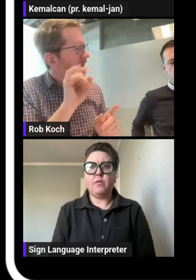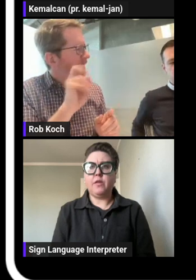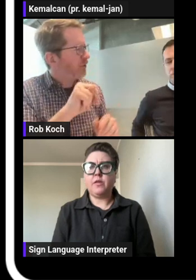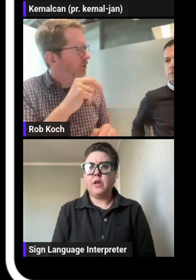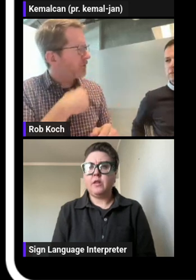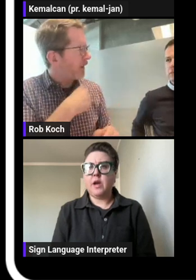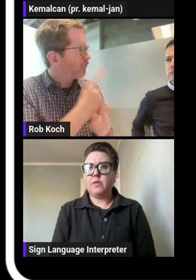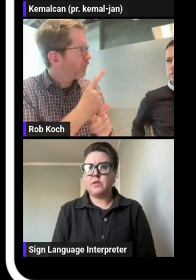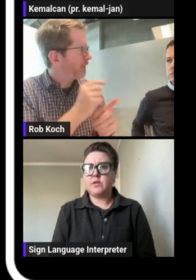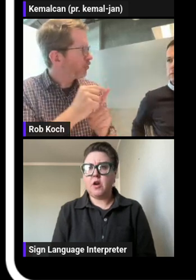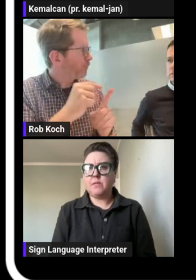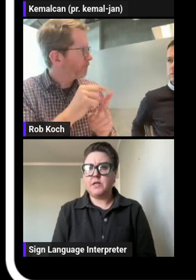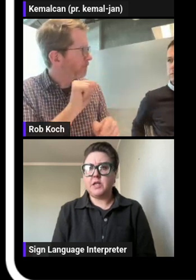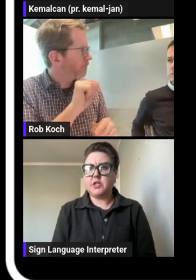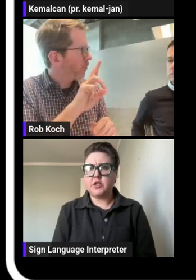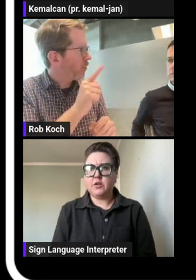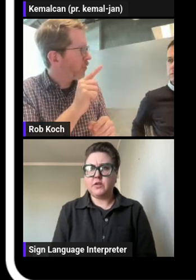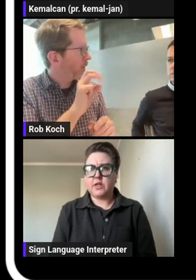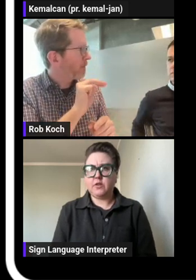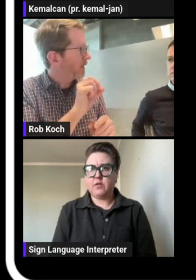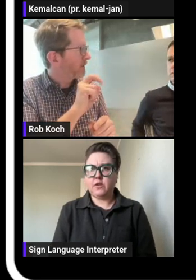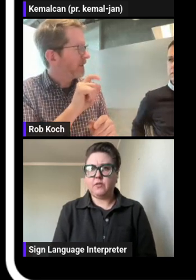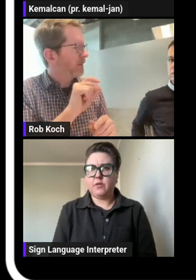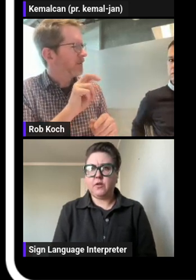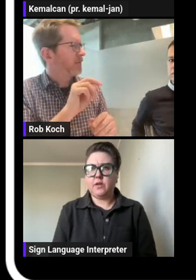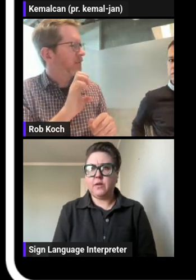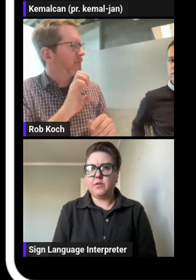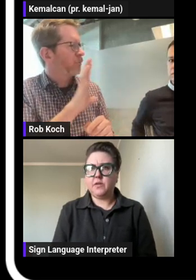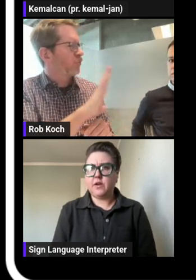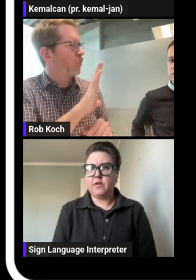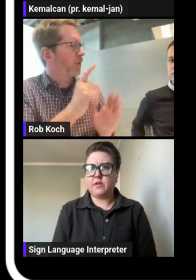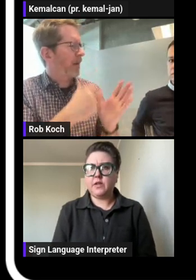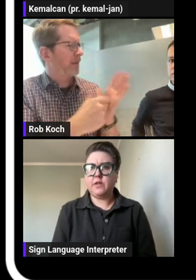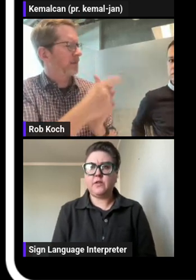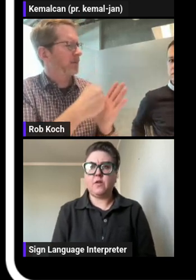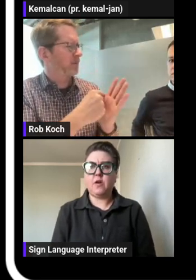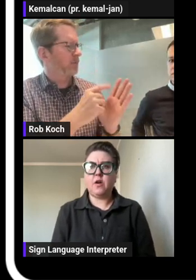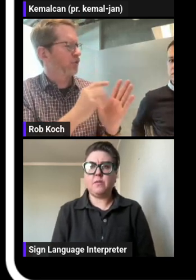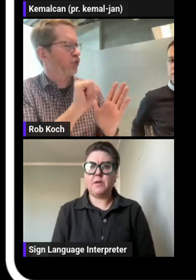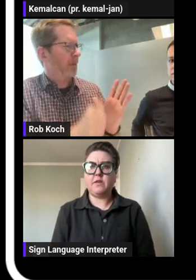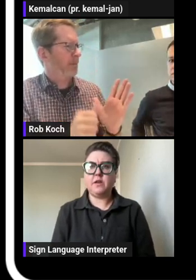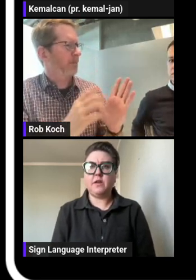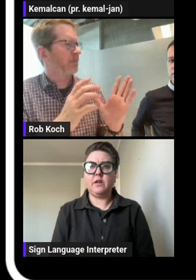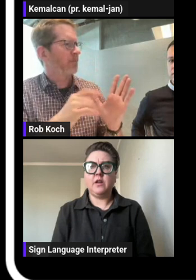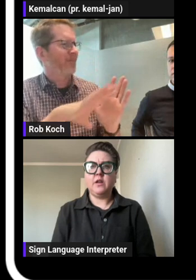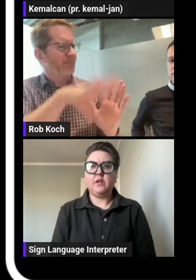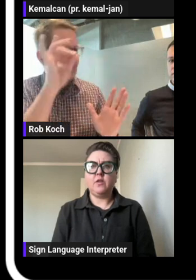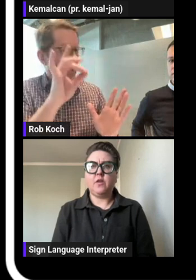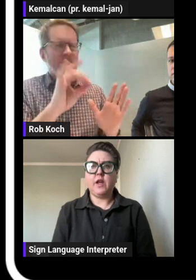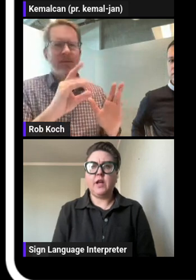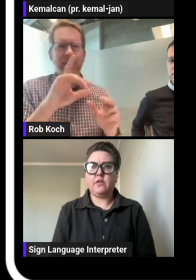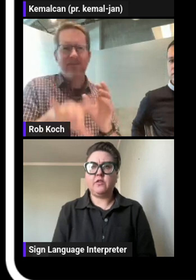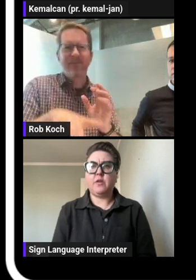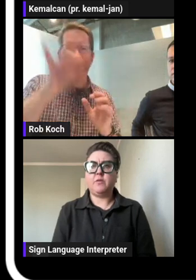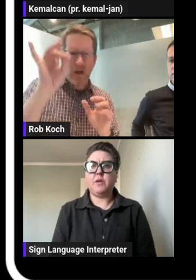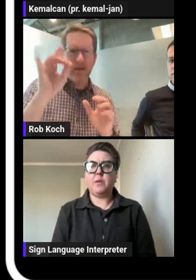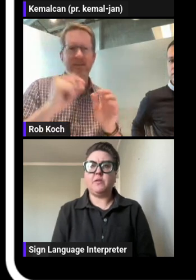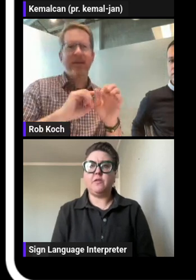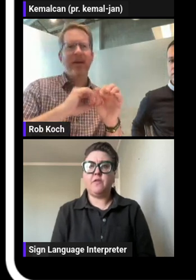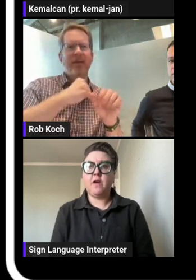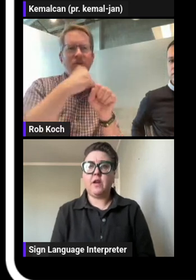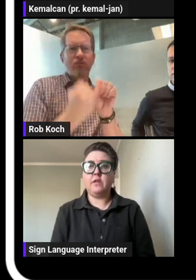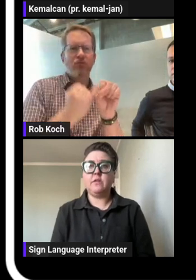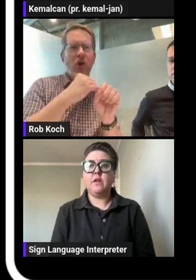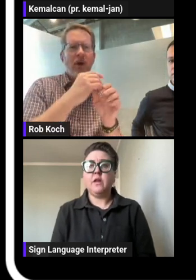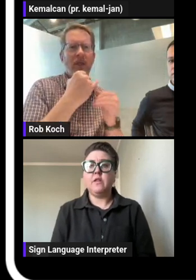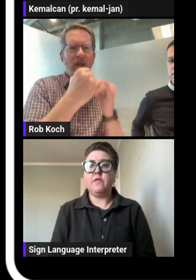helped a lot with that. Was augmentation. Is that the correct word, that I'm using that correctly? So augmenting your hand shape to be able